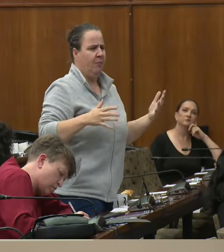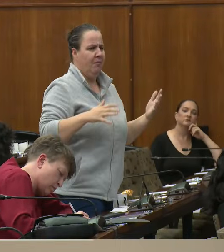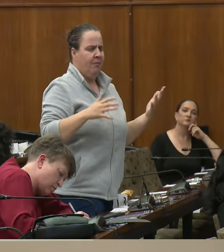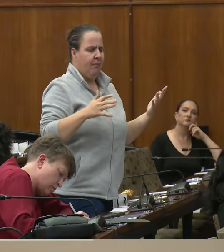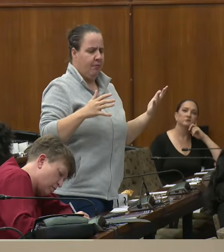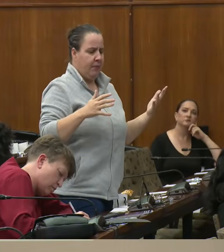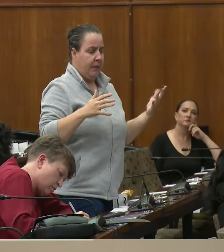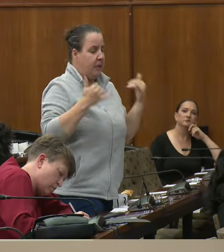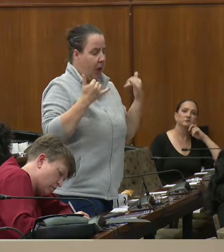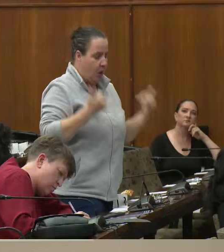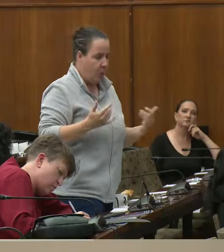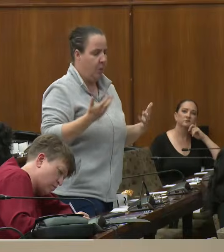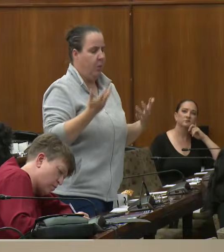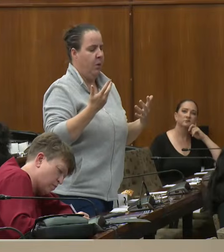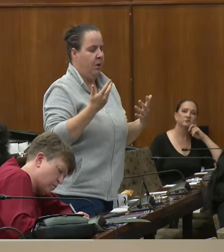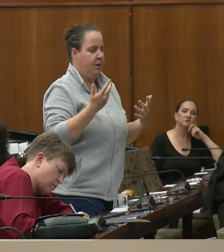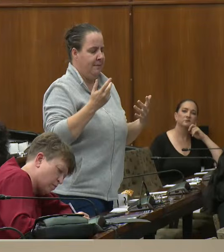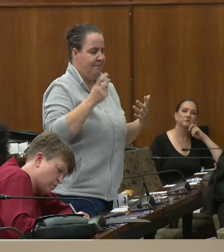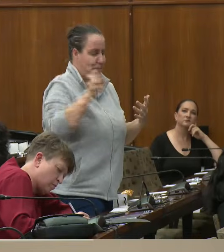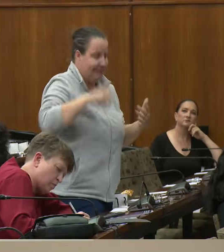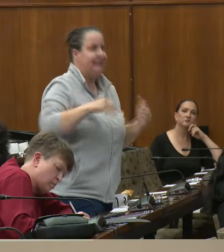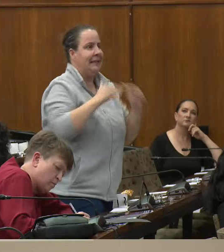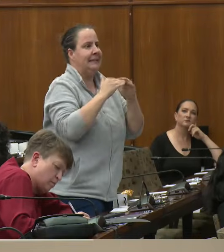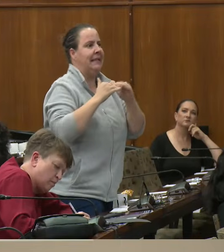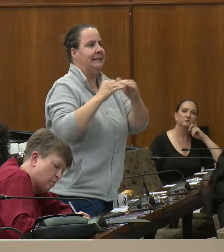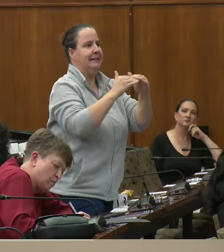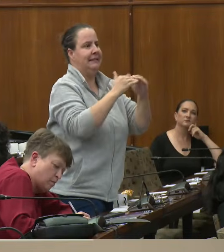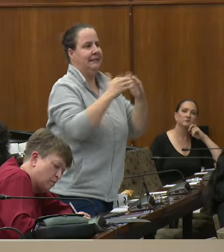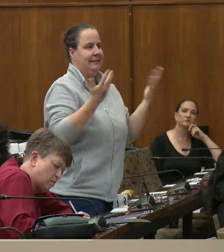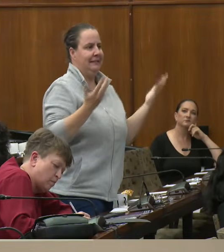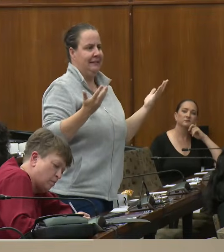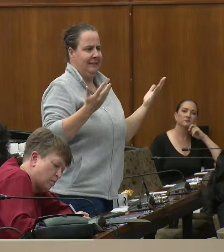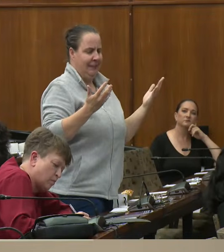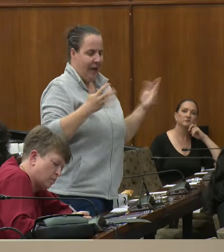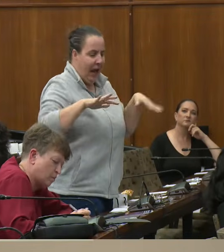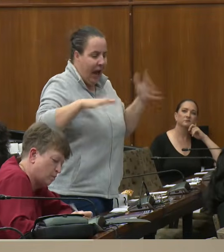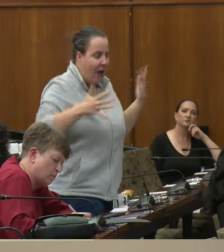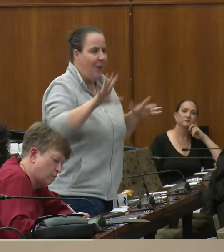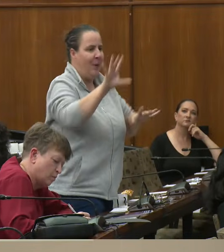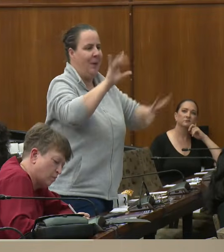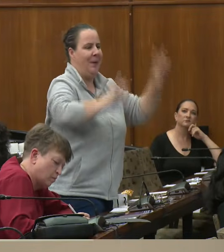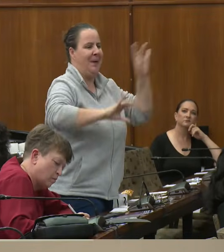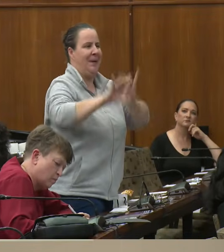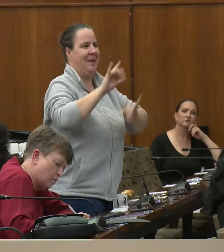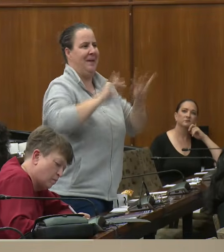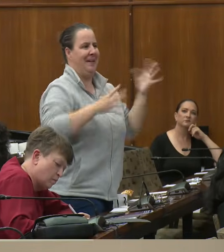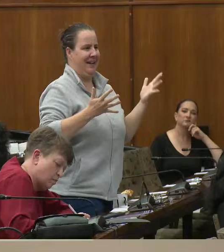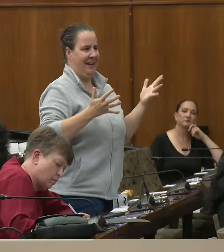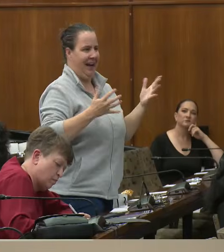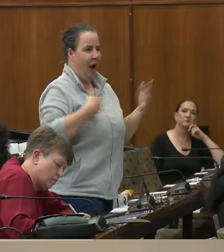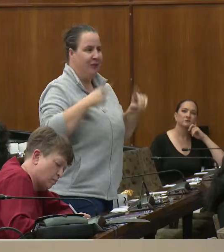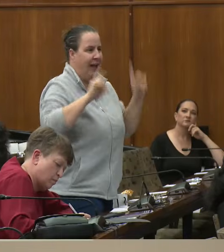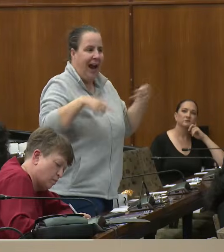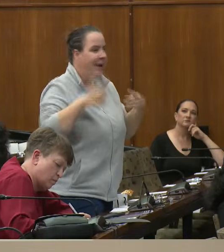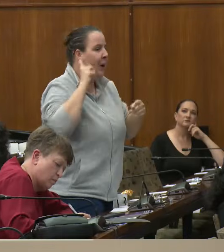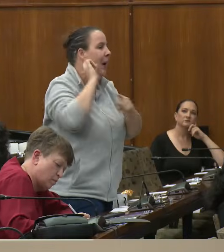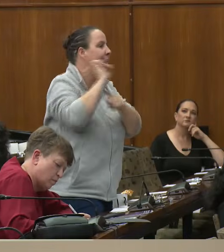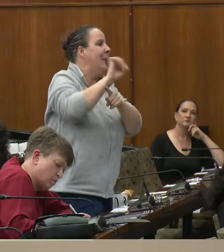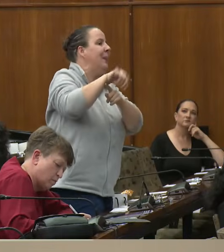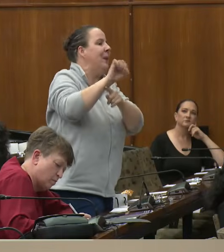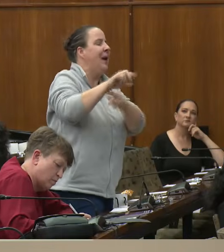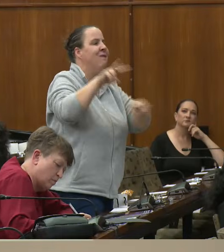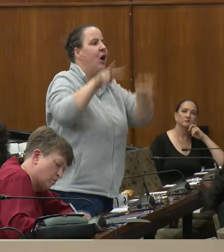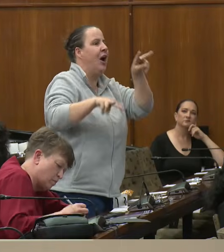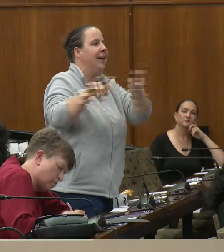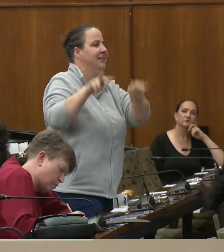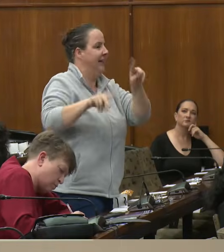Another institution, etc. And now, how do we standardize that input? How do we select